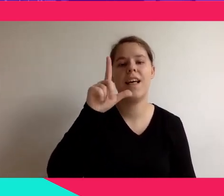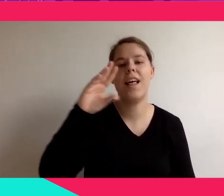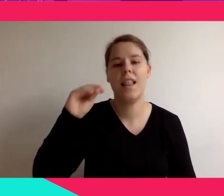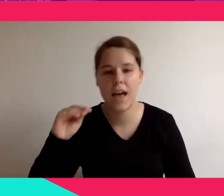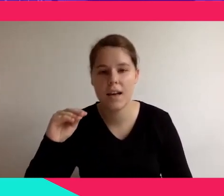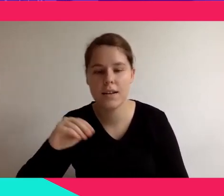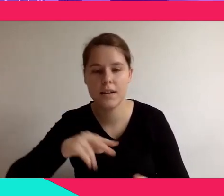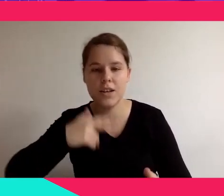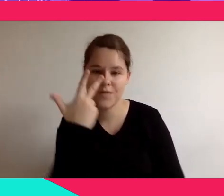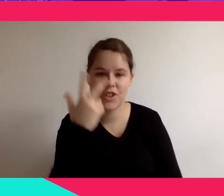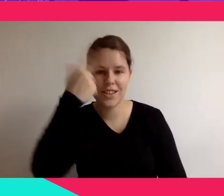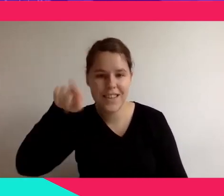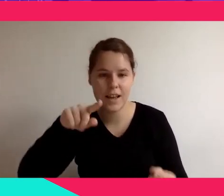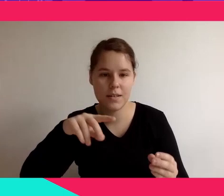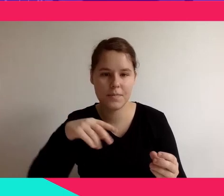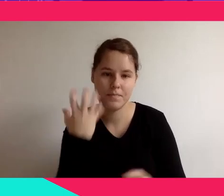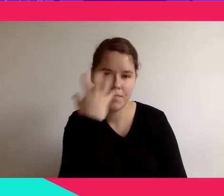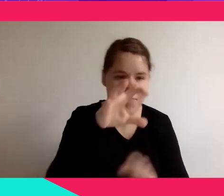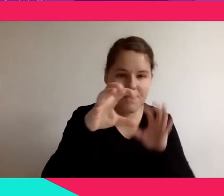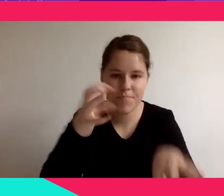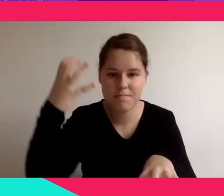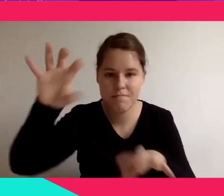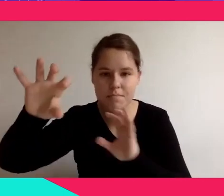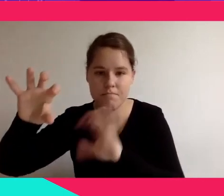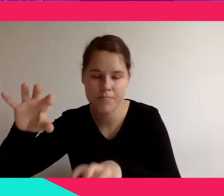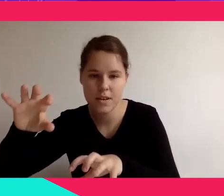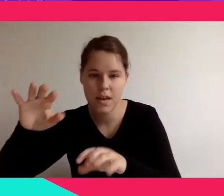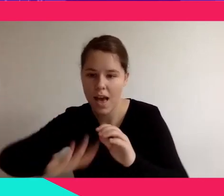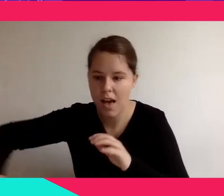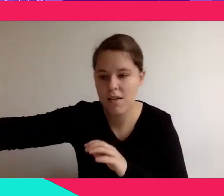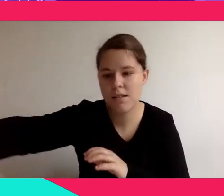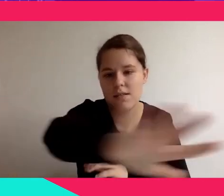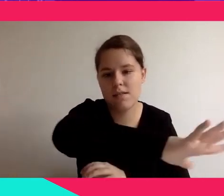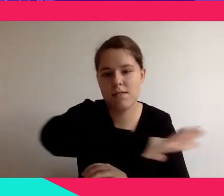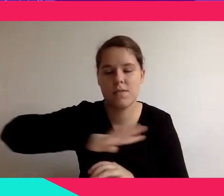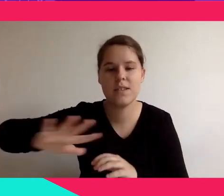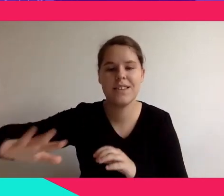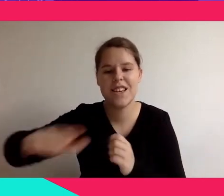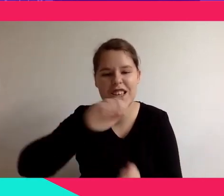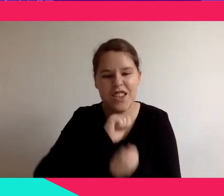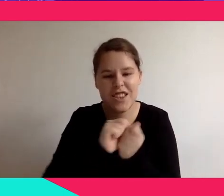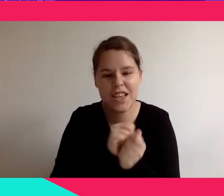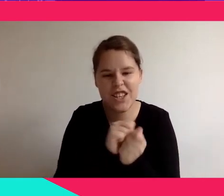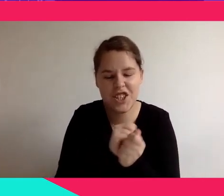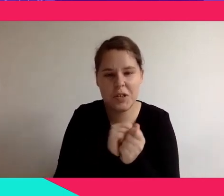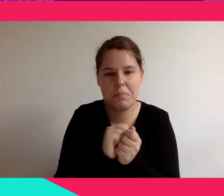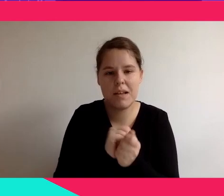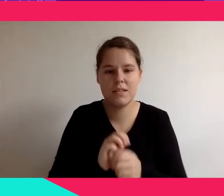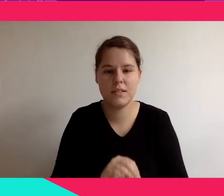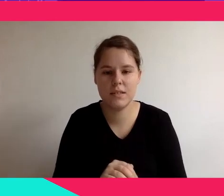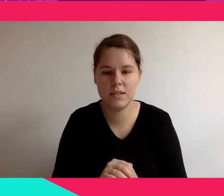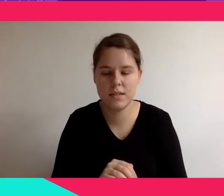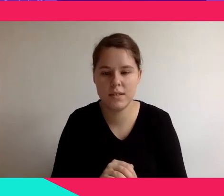this is just a still, but they move around. It's very sort of eerie and has a fantastic atmosphere. And